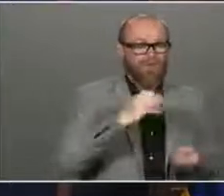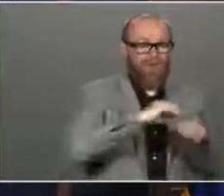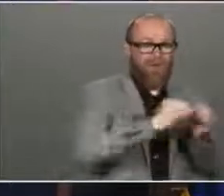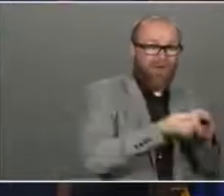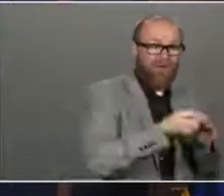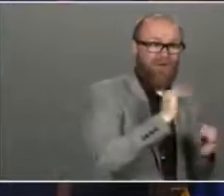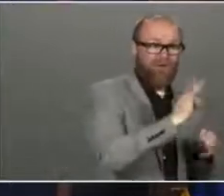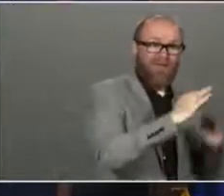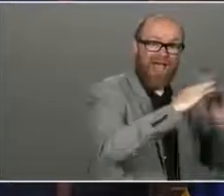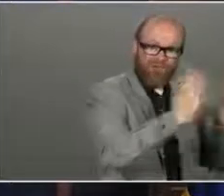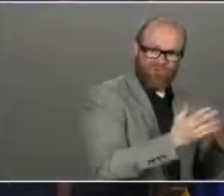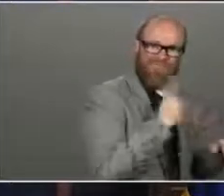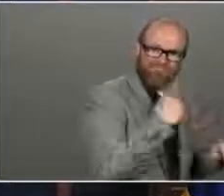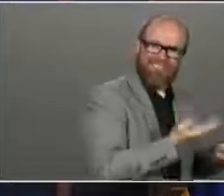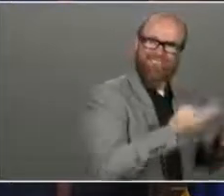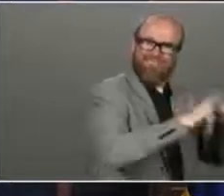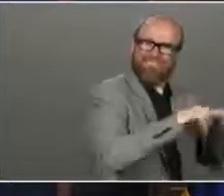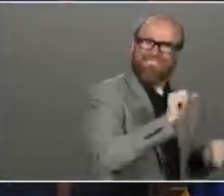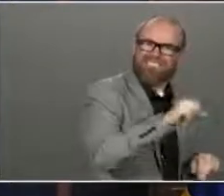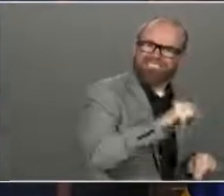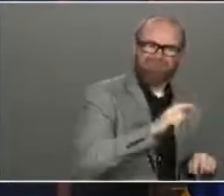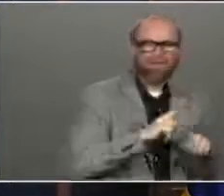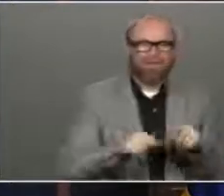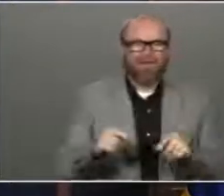is not increasing at the rate. I think we have